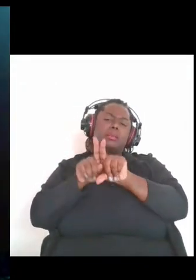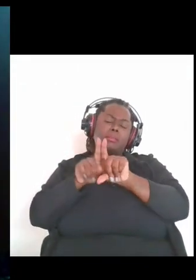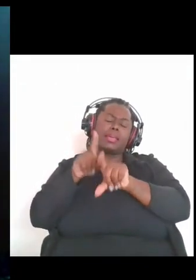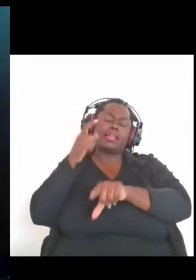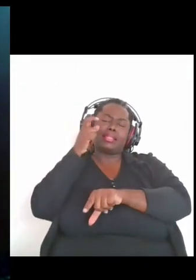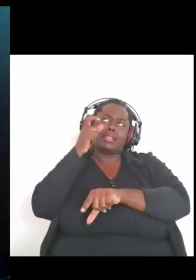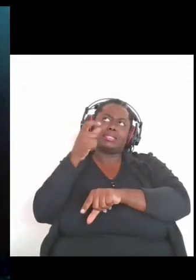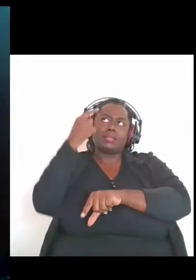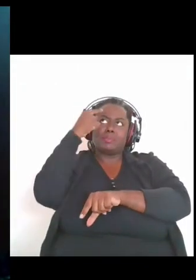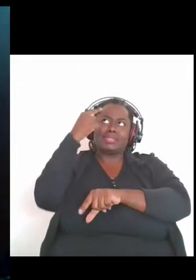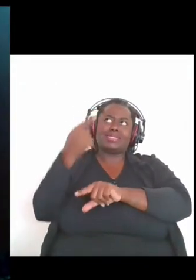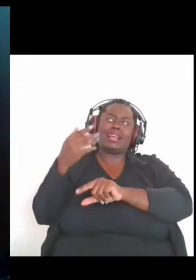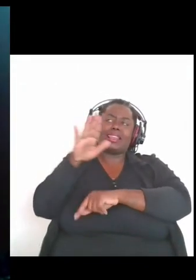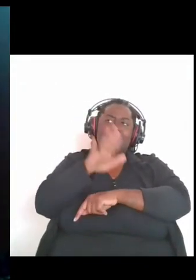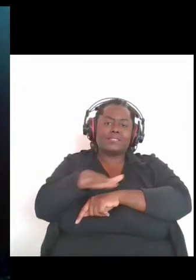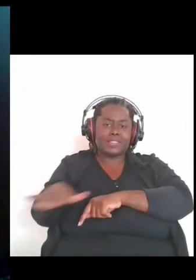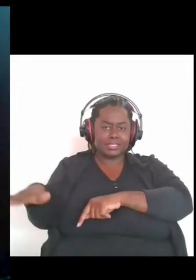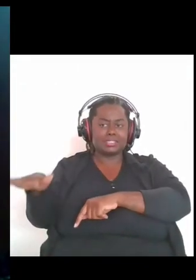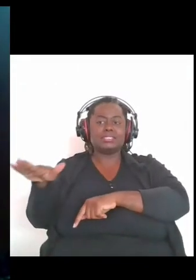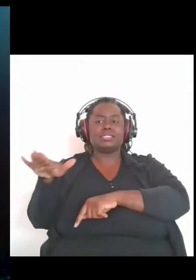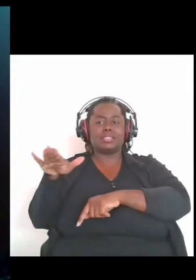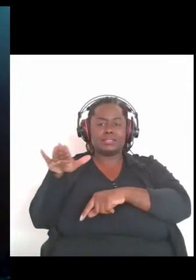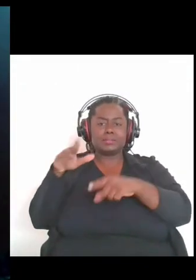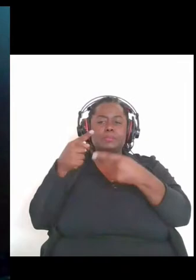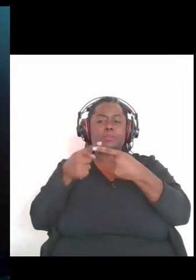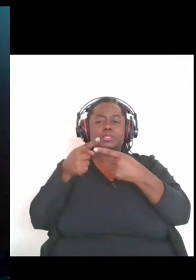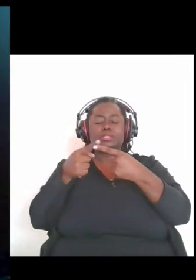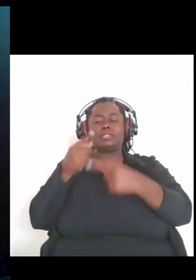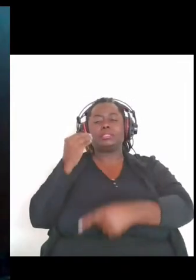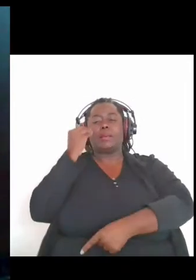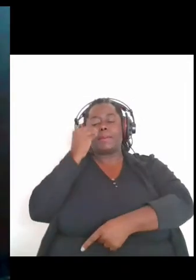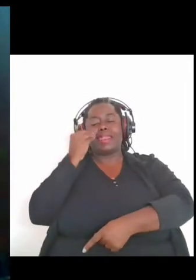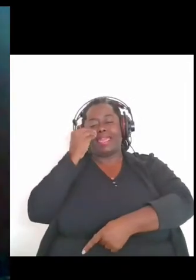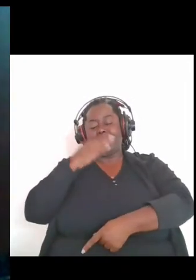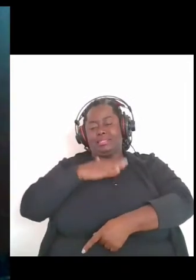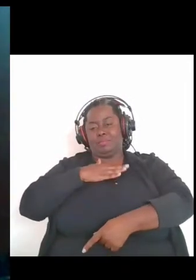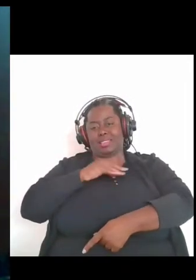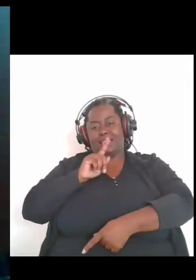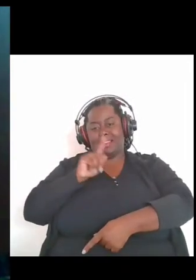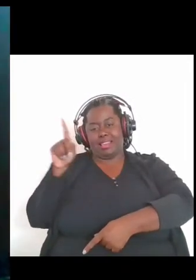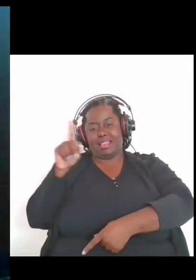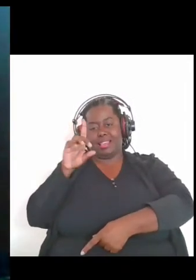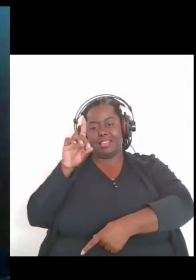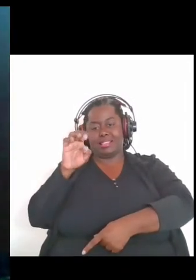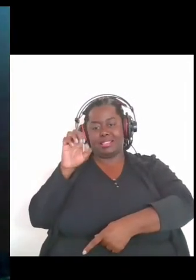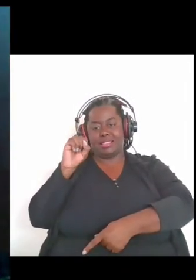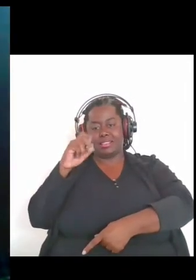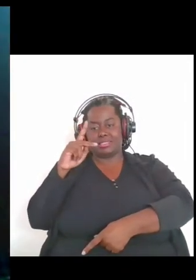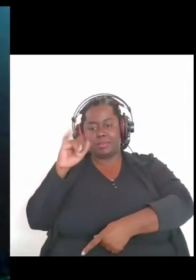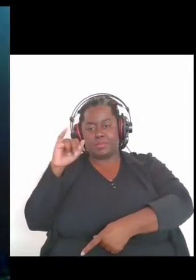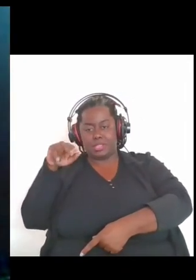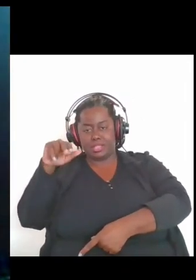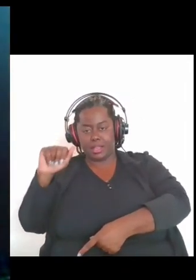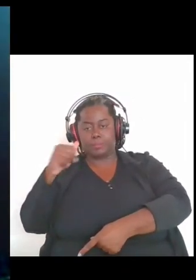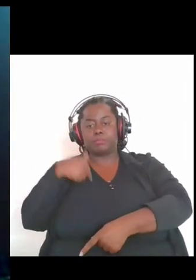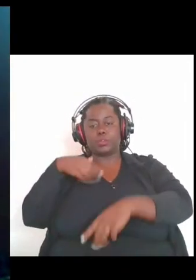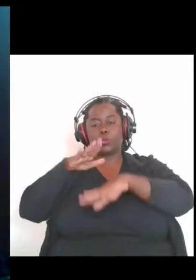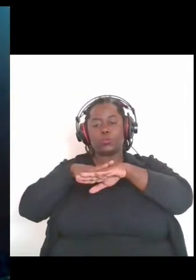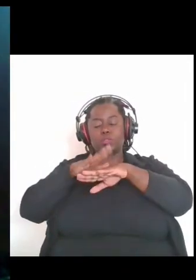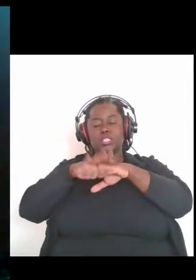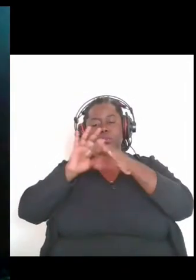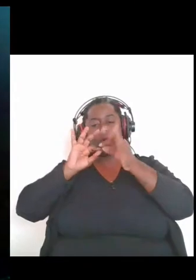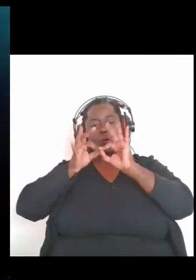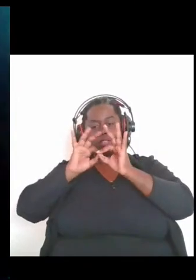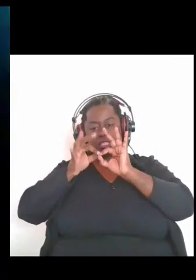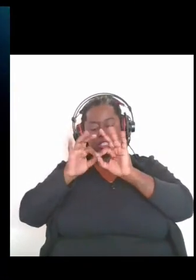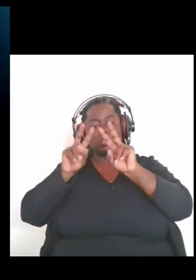to think about childhood under the same light in my experience in the Spina there was a